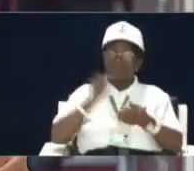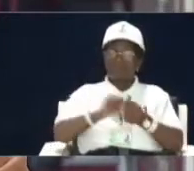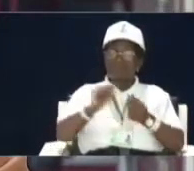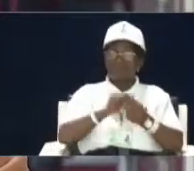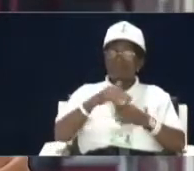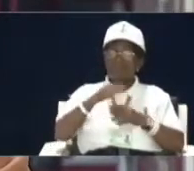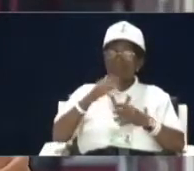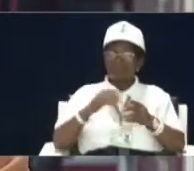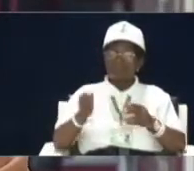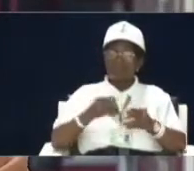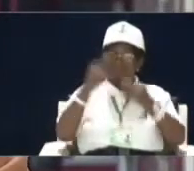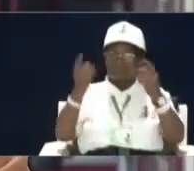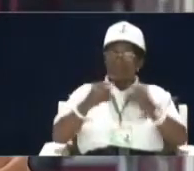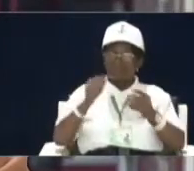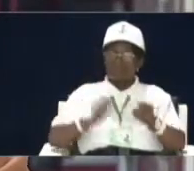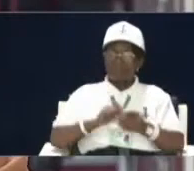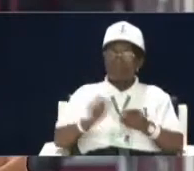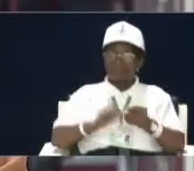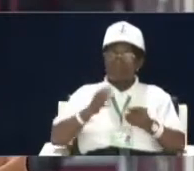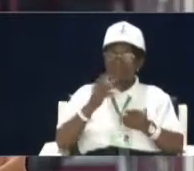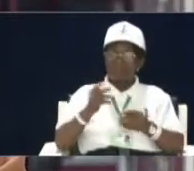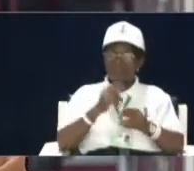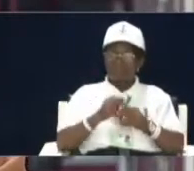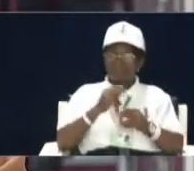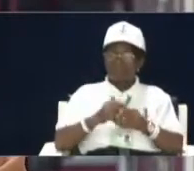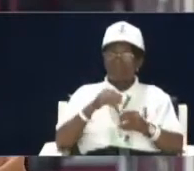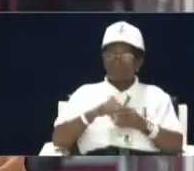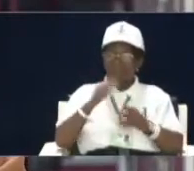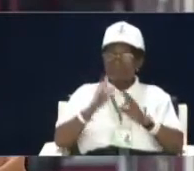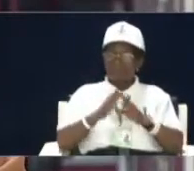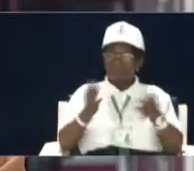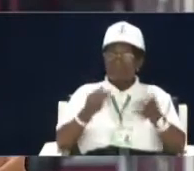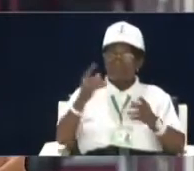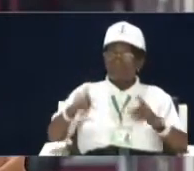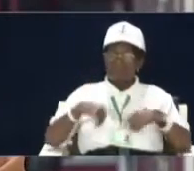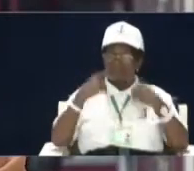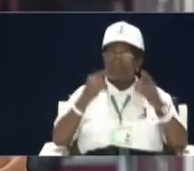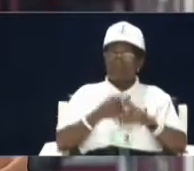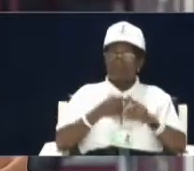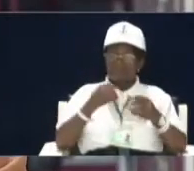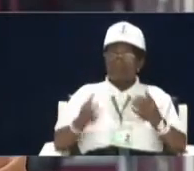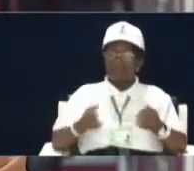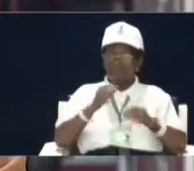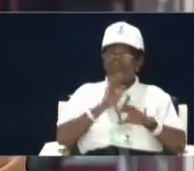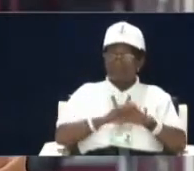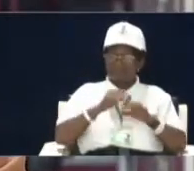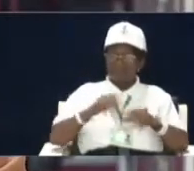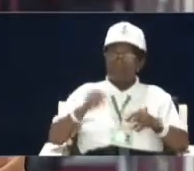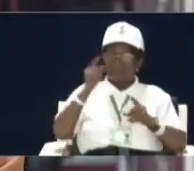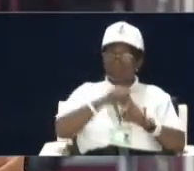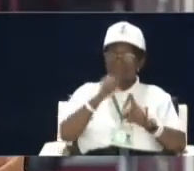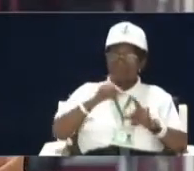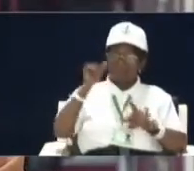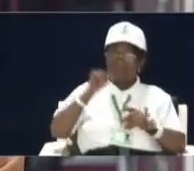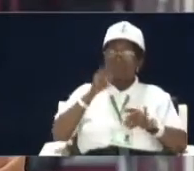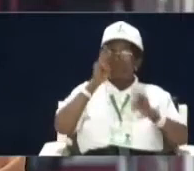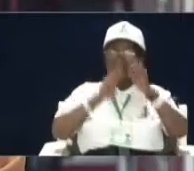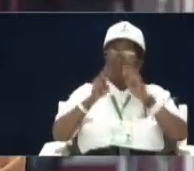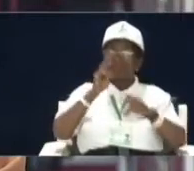sins. Write their names in the book of life. And from now on, when they cry unto you, answer them by